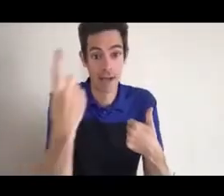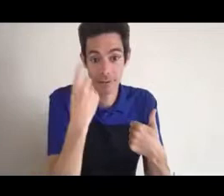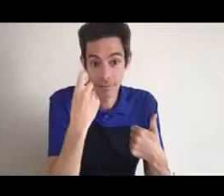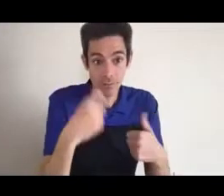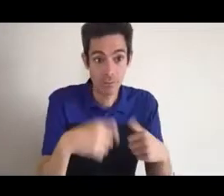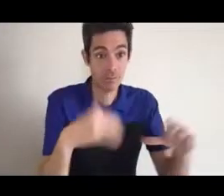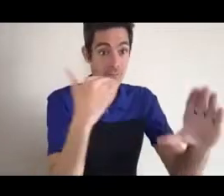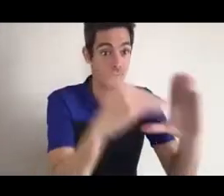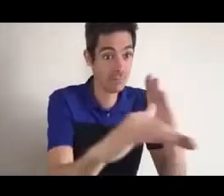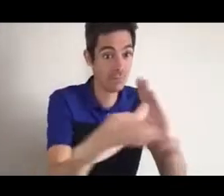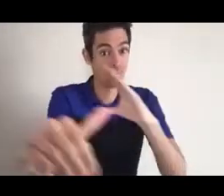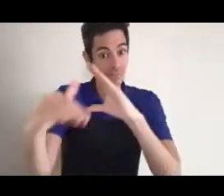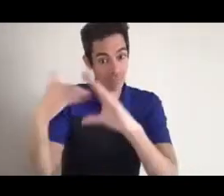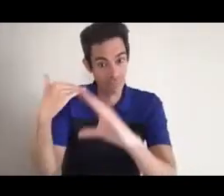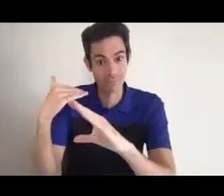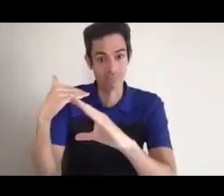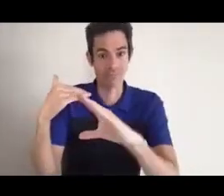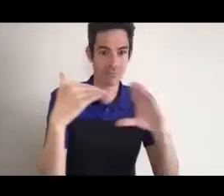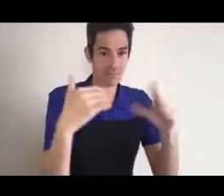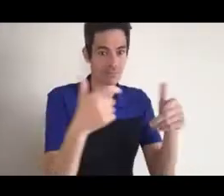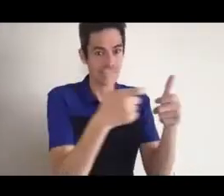email,